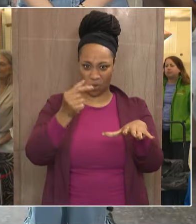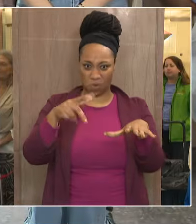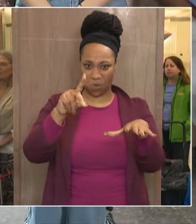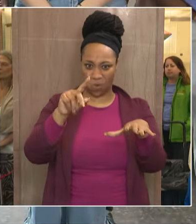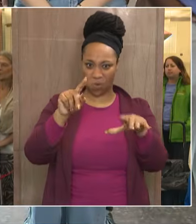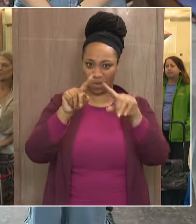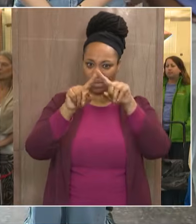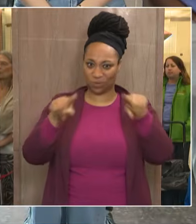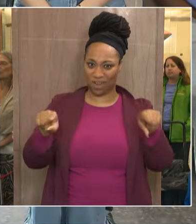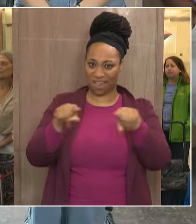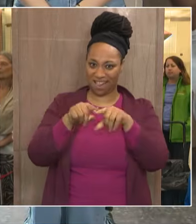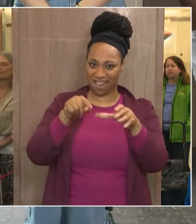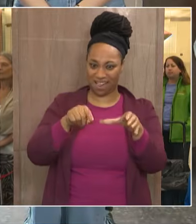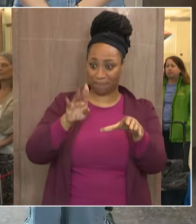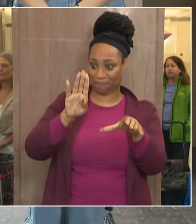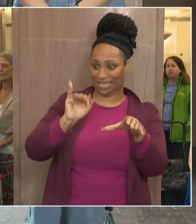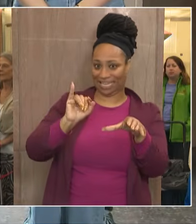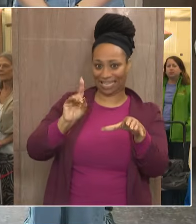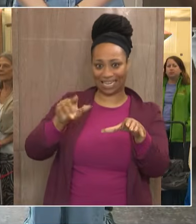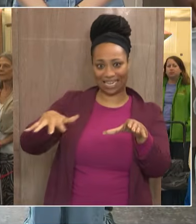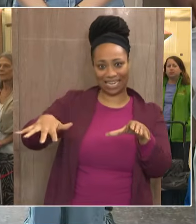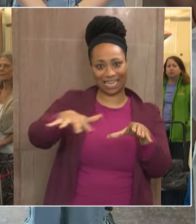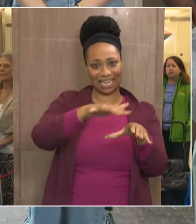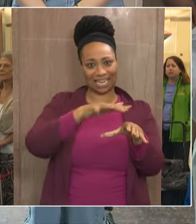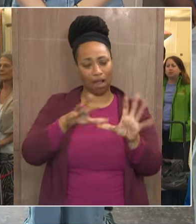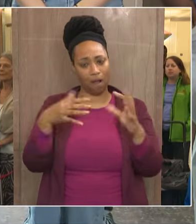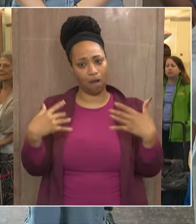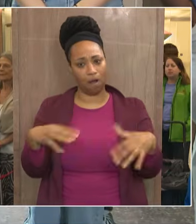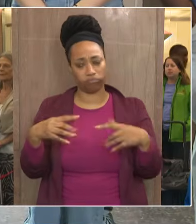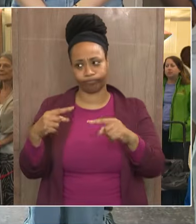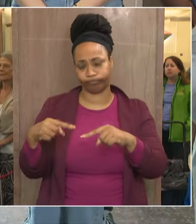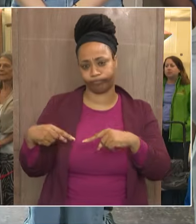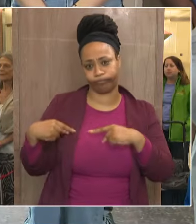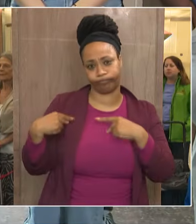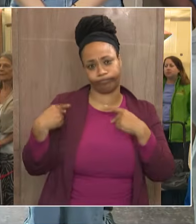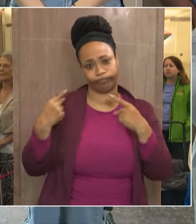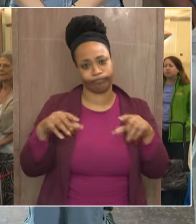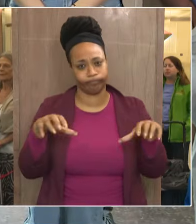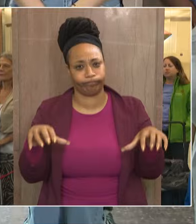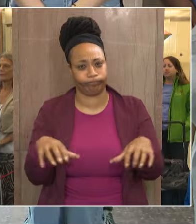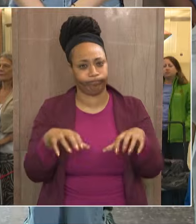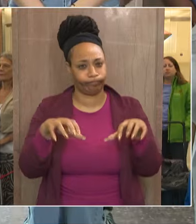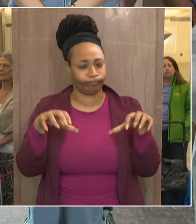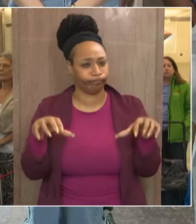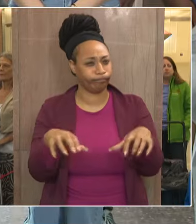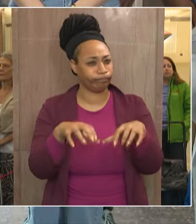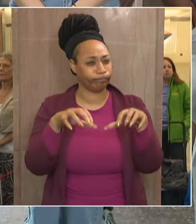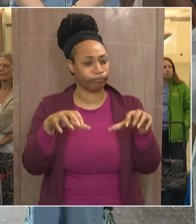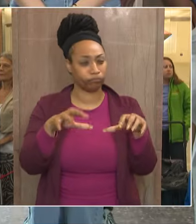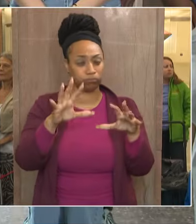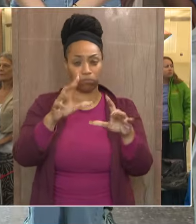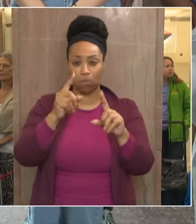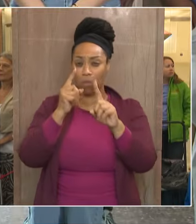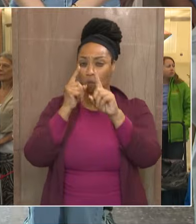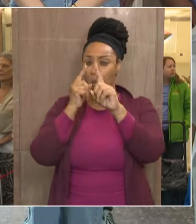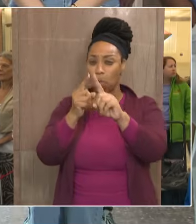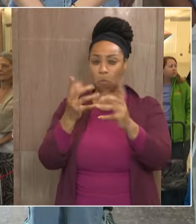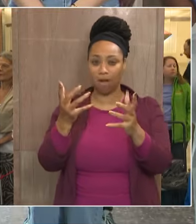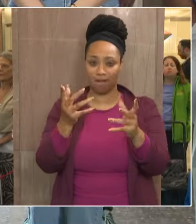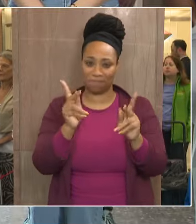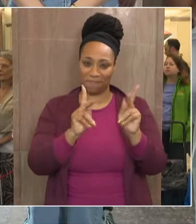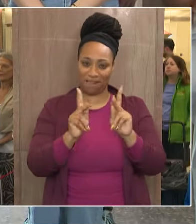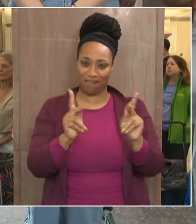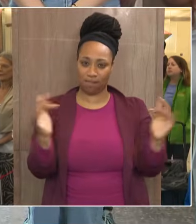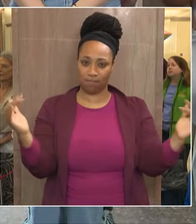downtown bid throughout our focus on bringing people back to the downtown, back